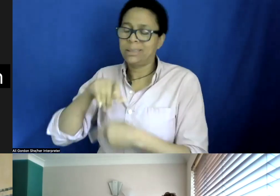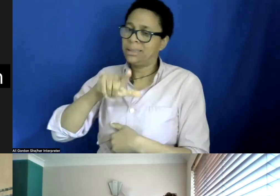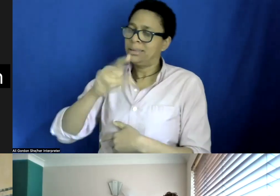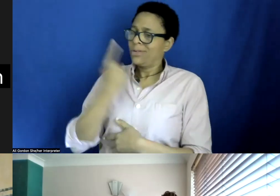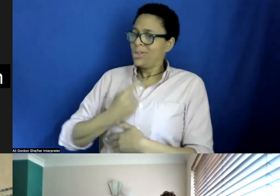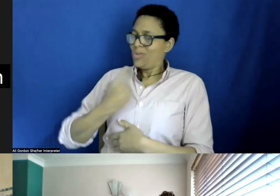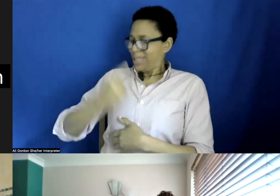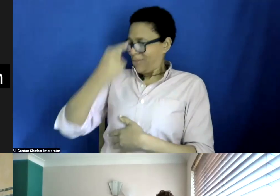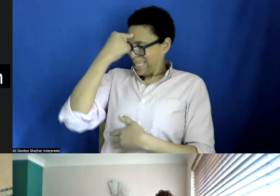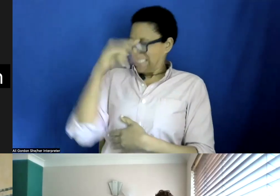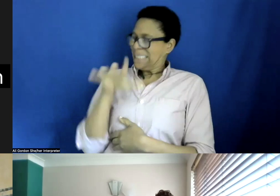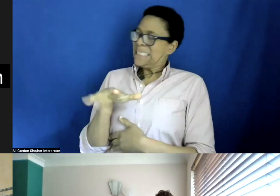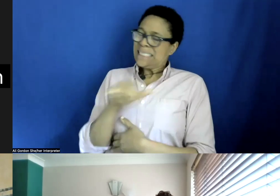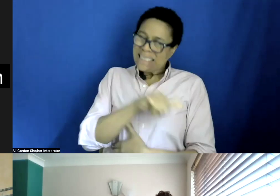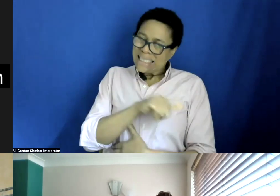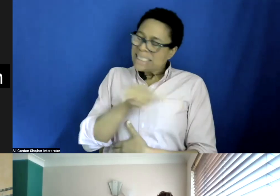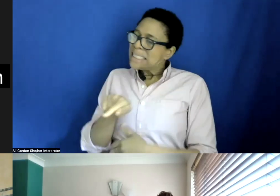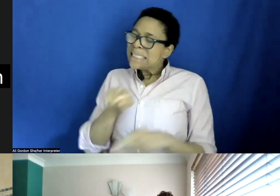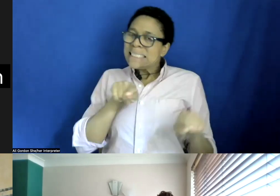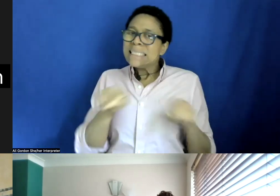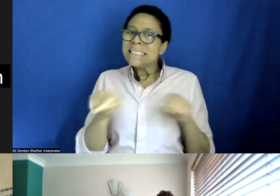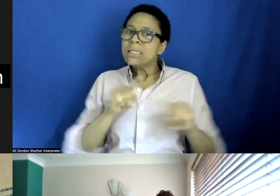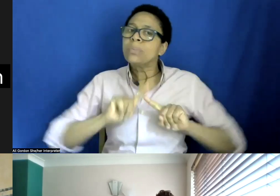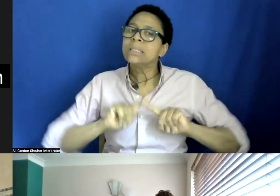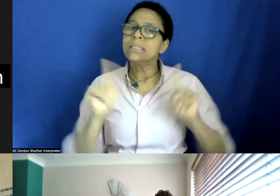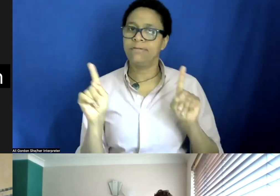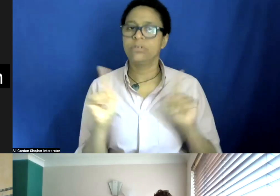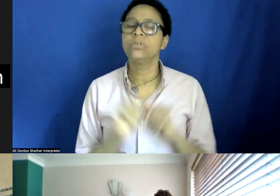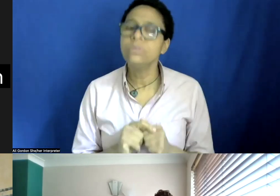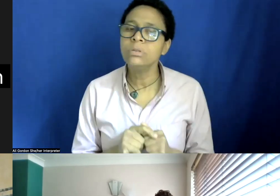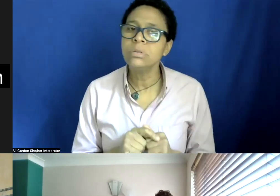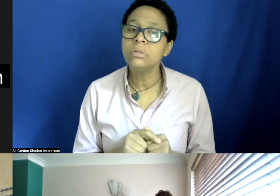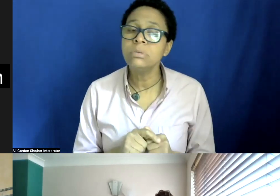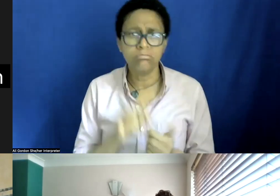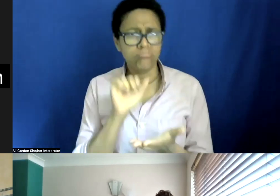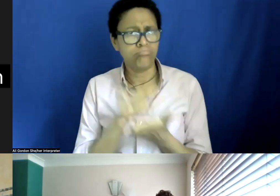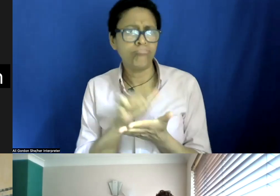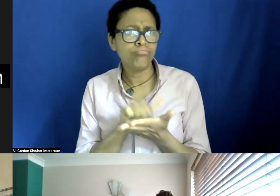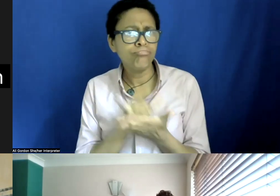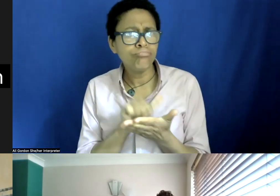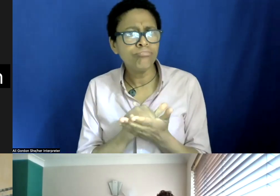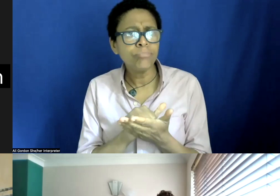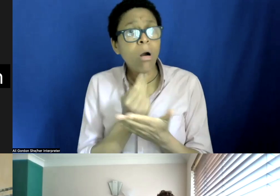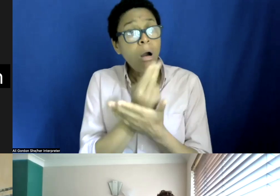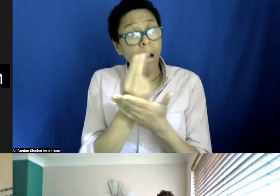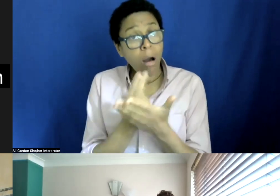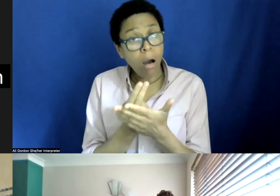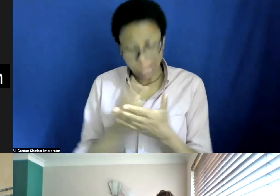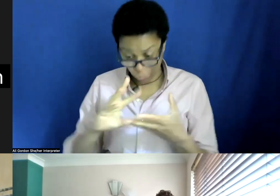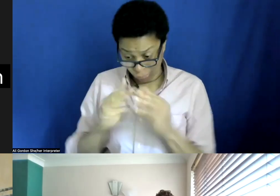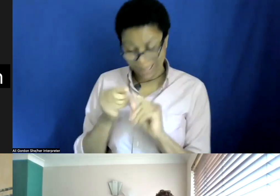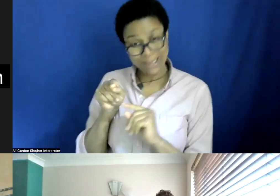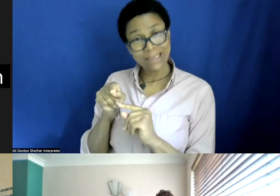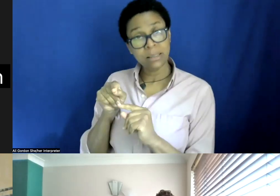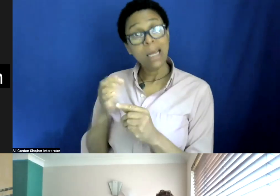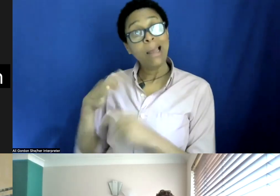we catch ourselves out a little bit, because it's right that art made in these sessions, a